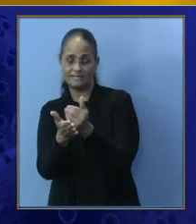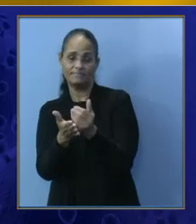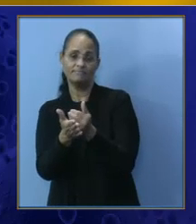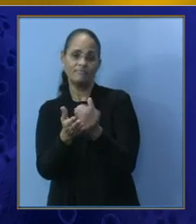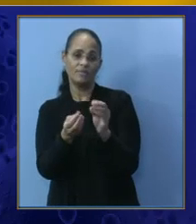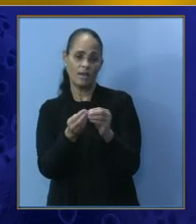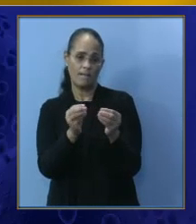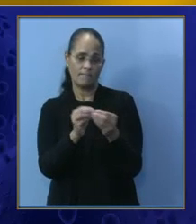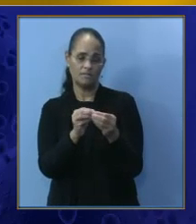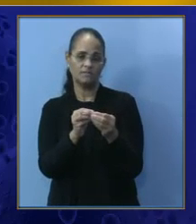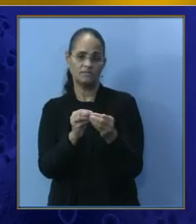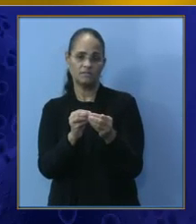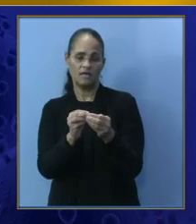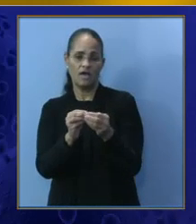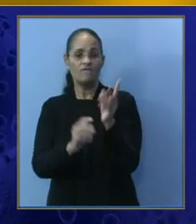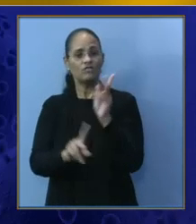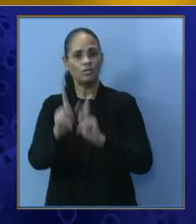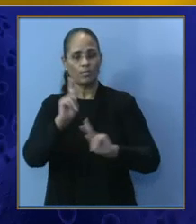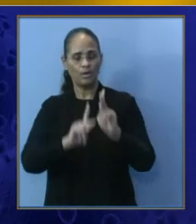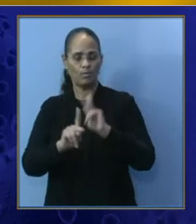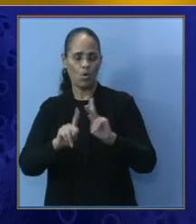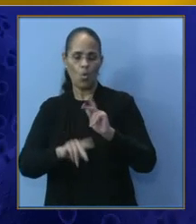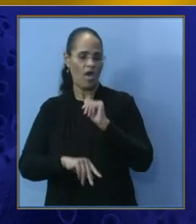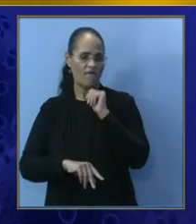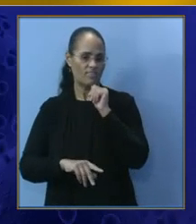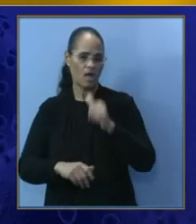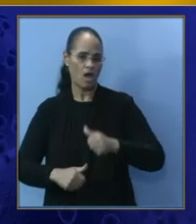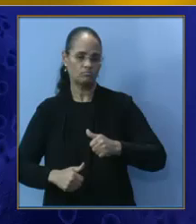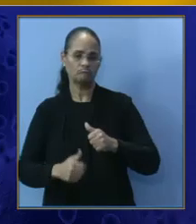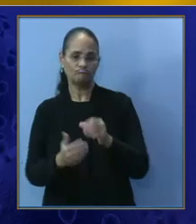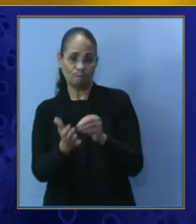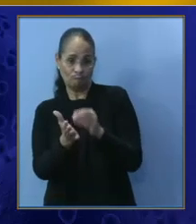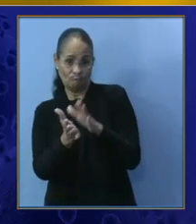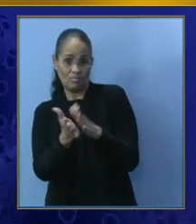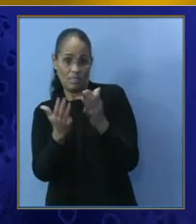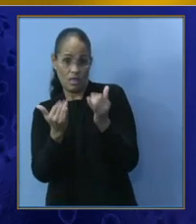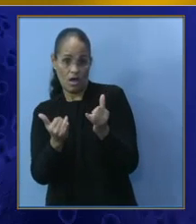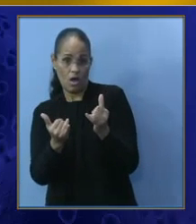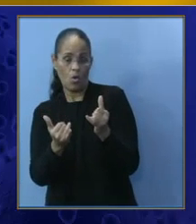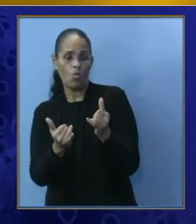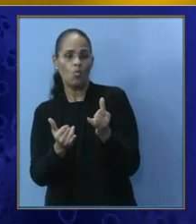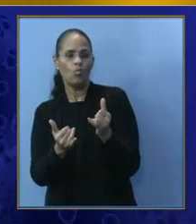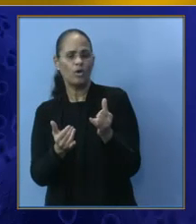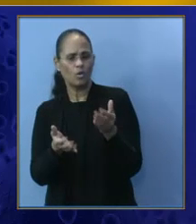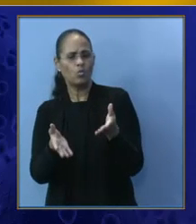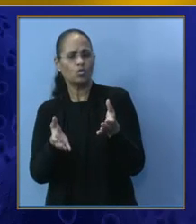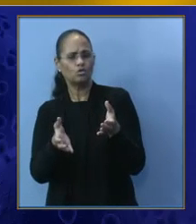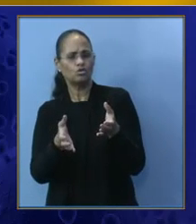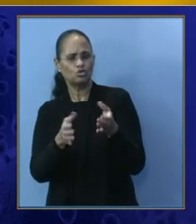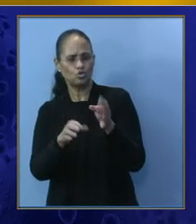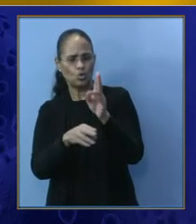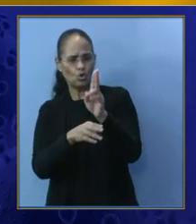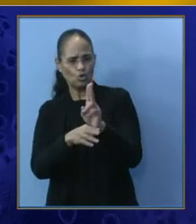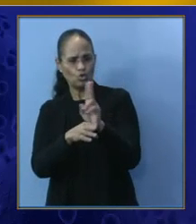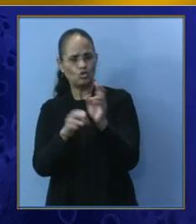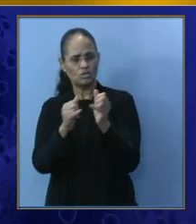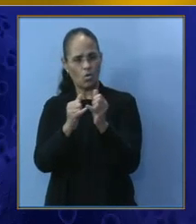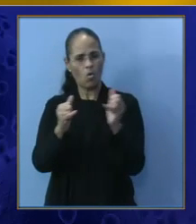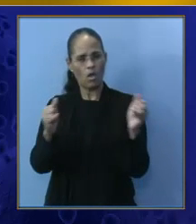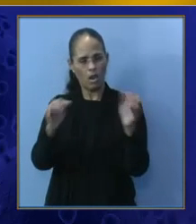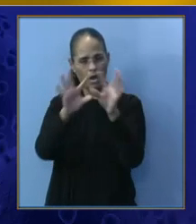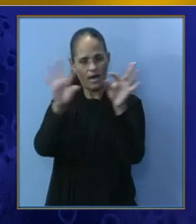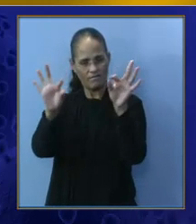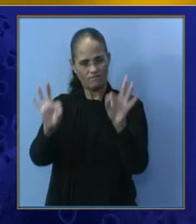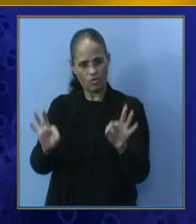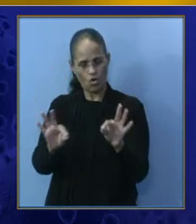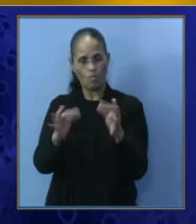race. For those residents who haven't registered as of yet but would like to, we recommend you using the online registration form, which can be